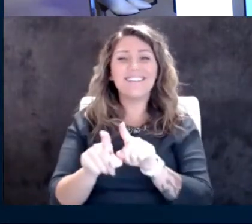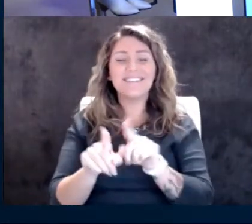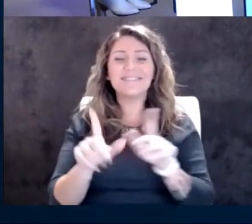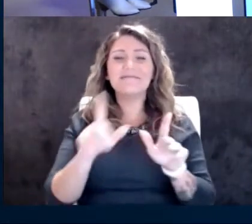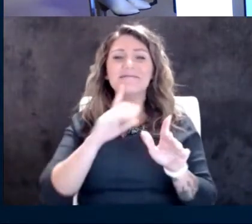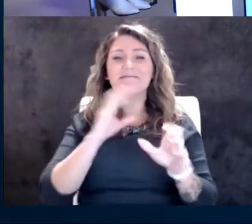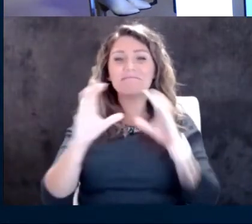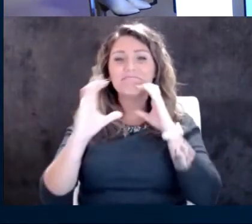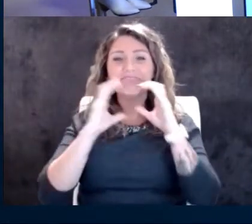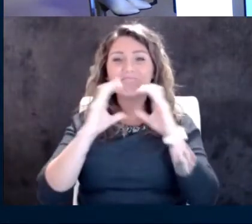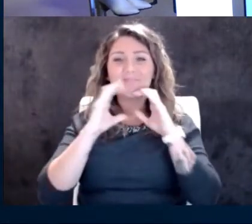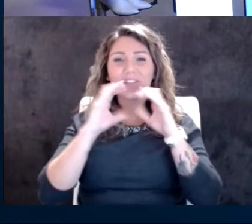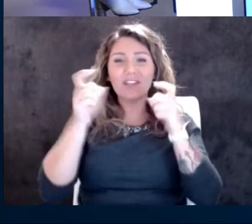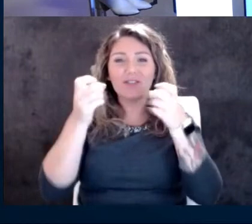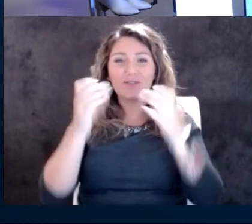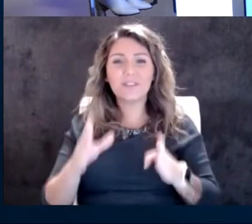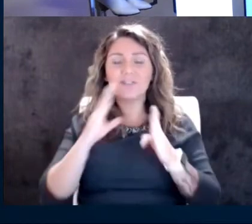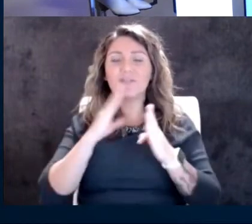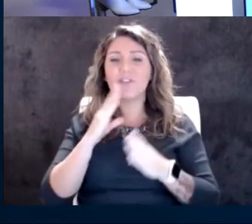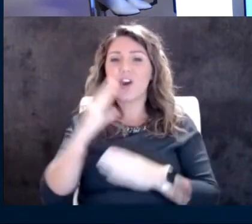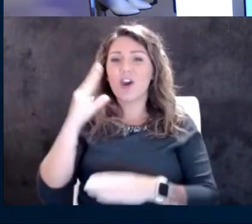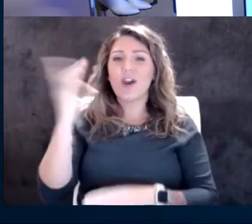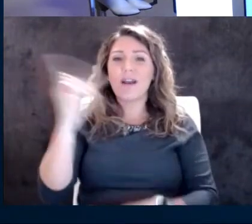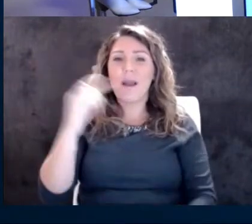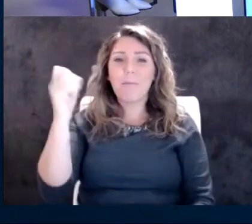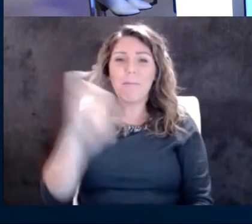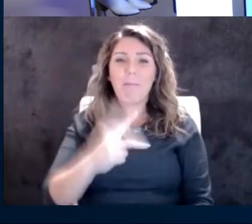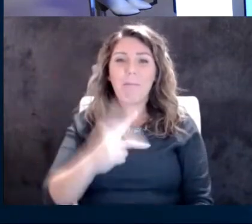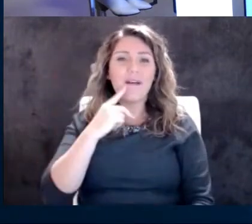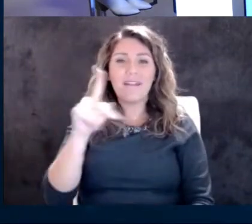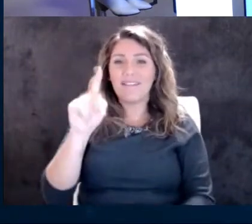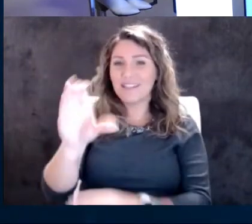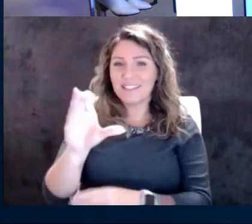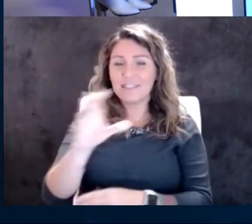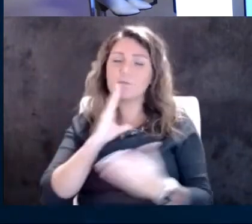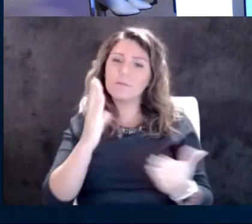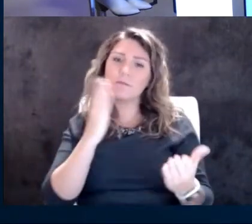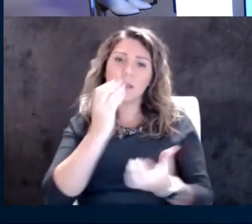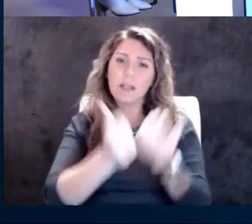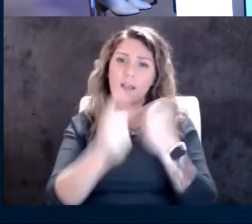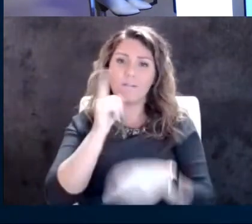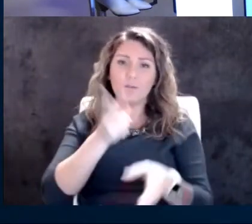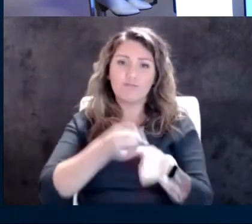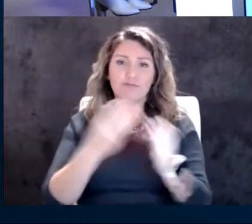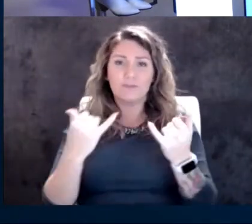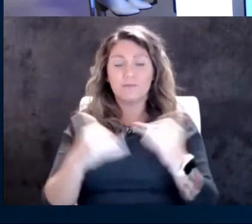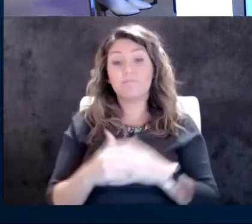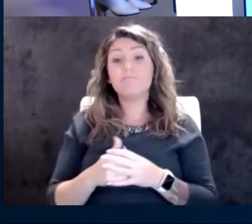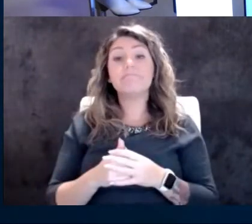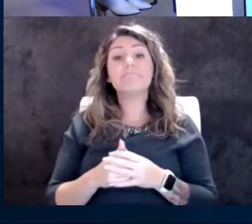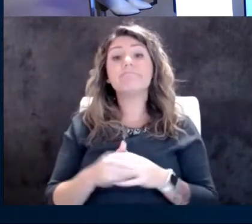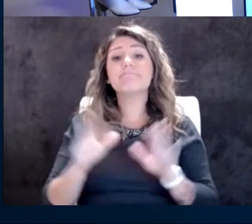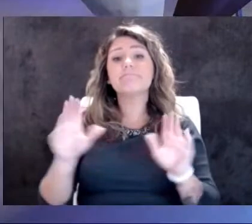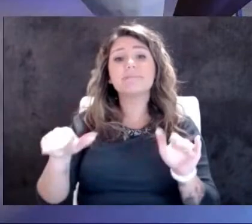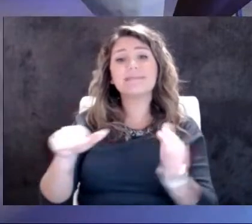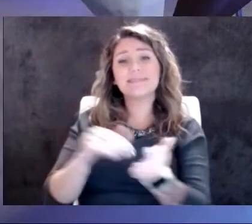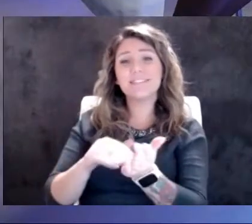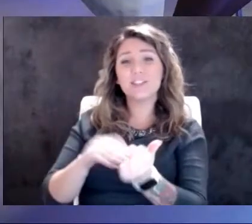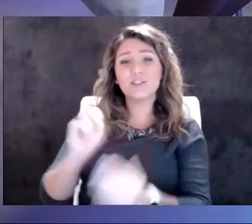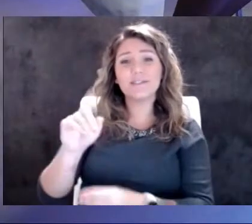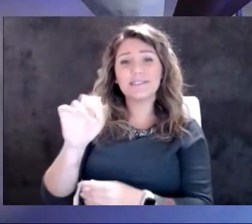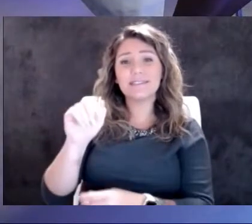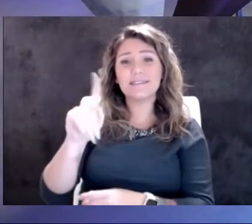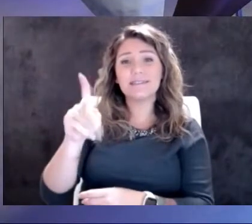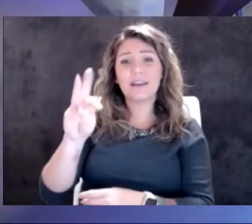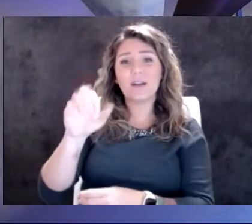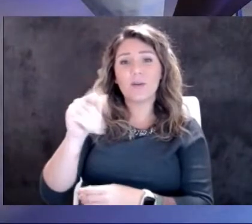director for Comeback Kansas City. So thanks, guys, for everybody joining us today. Dr. Satterwhite, let's start with you. Bring us up to